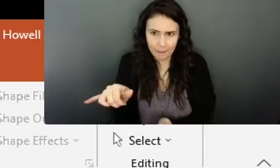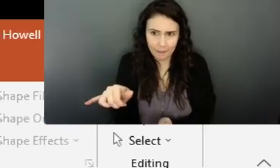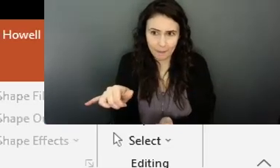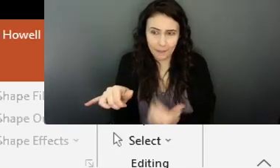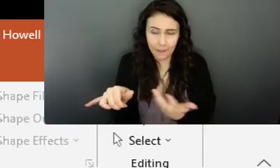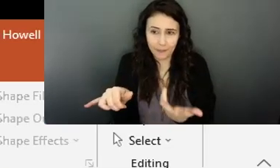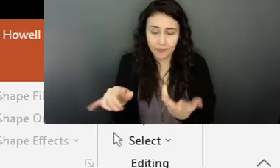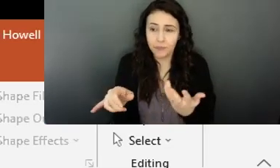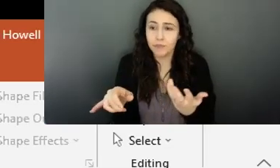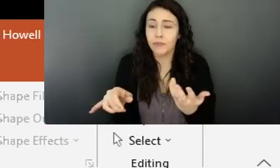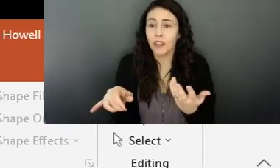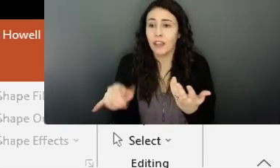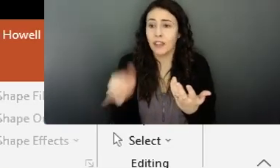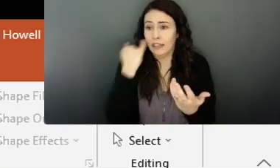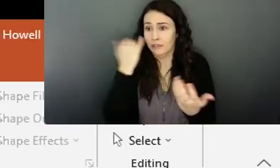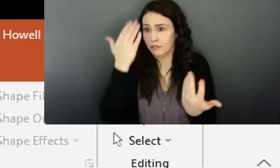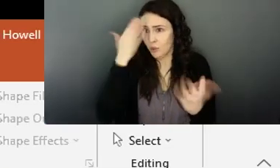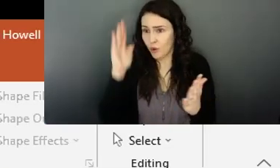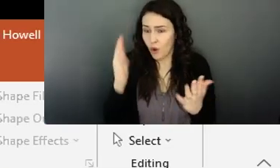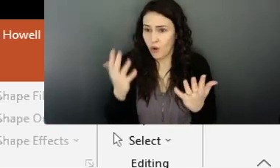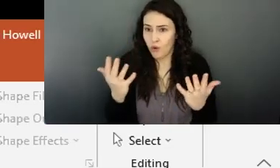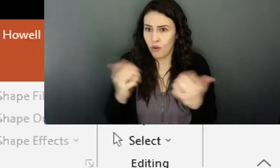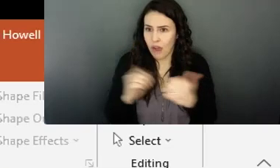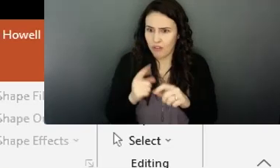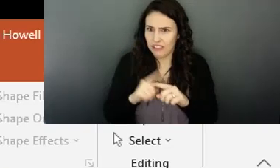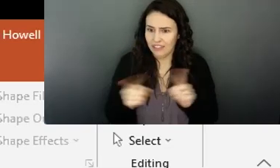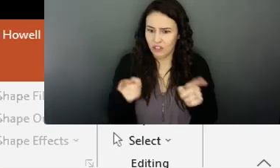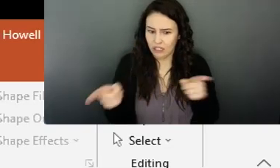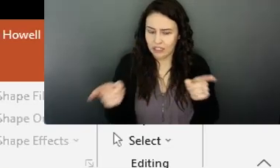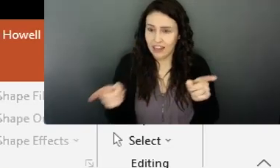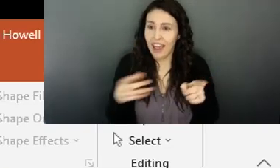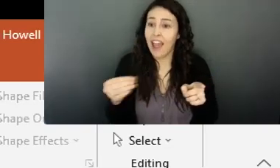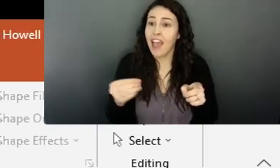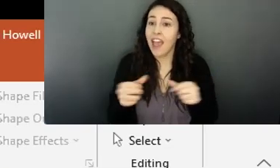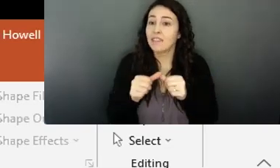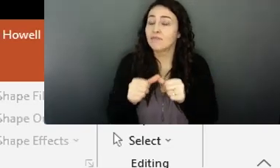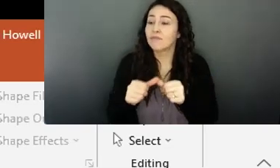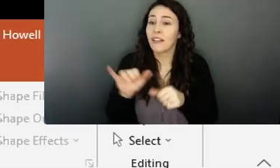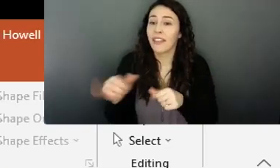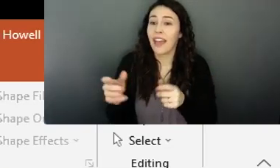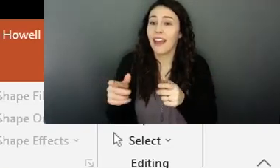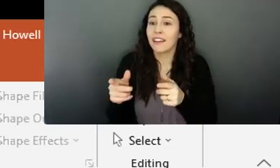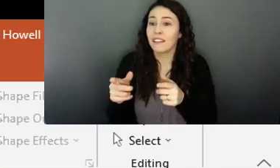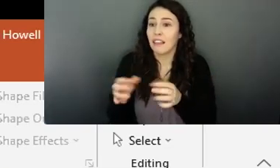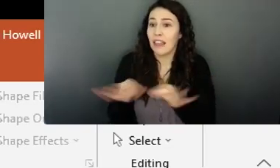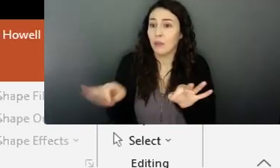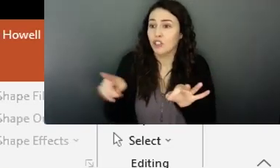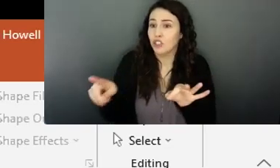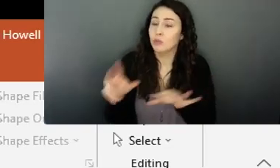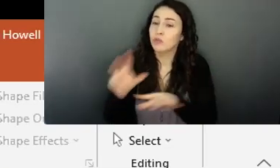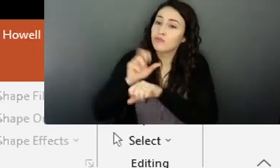distinction and going with the language that she had been accustomed to using at her institution, she continued to